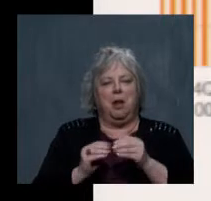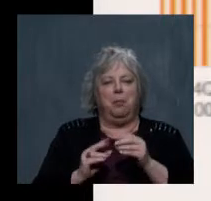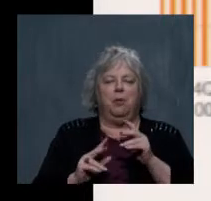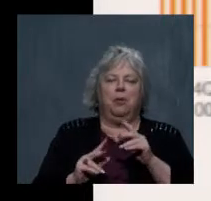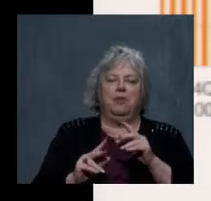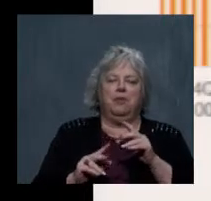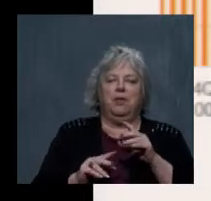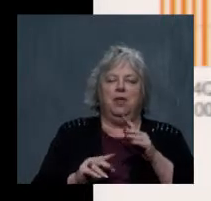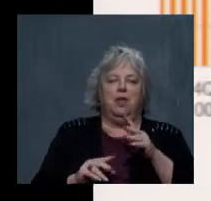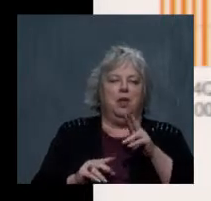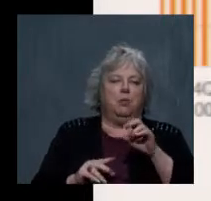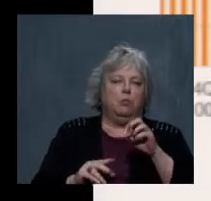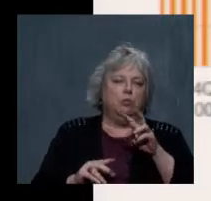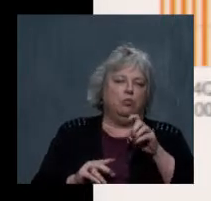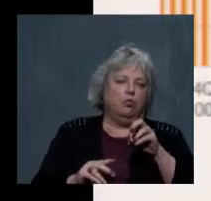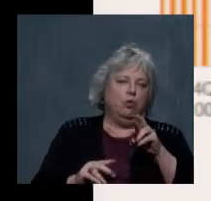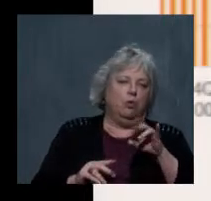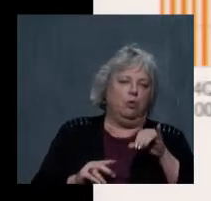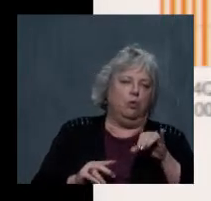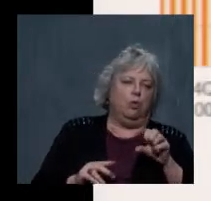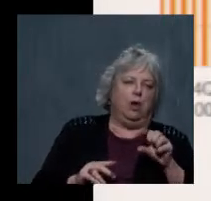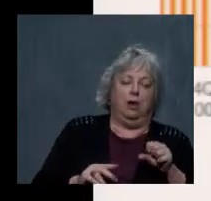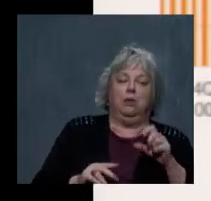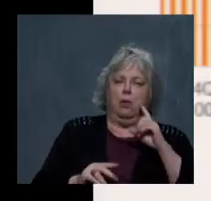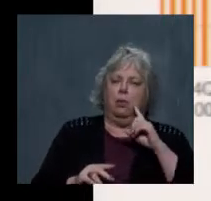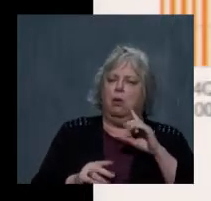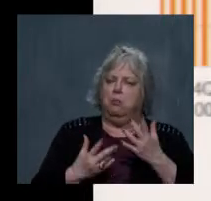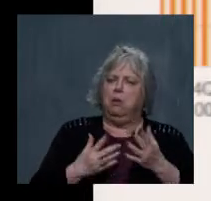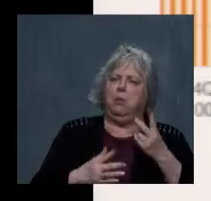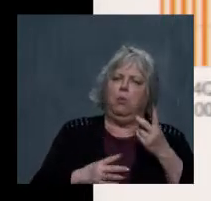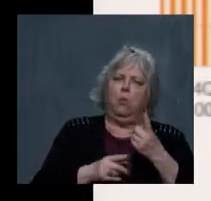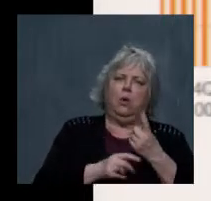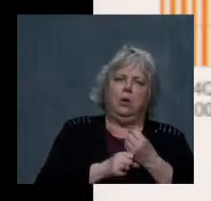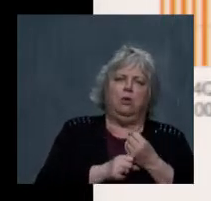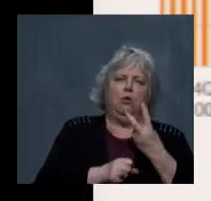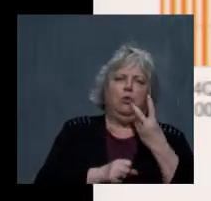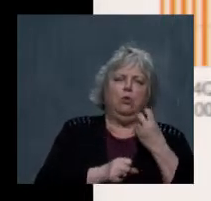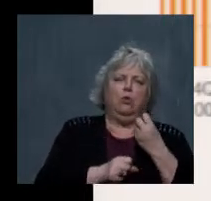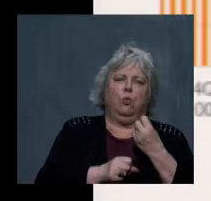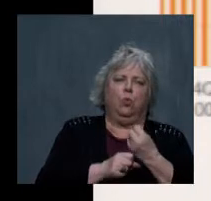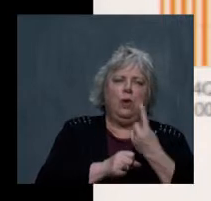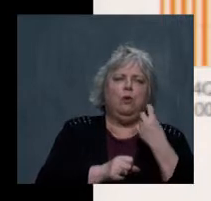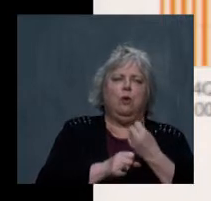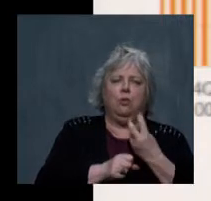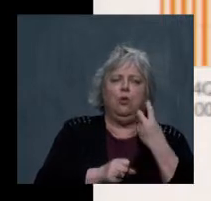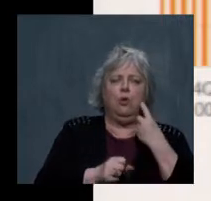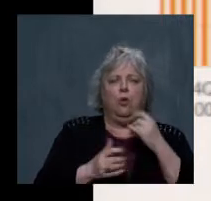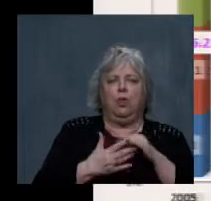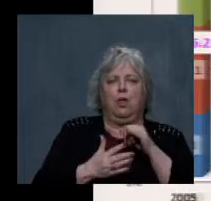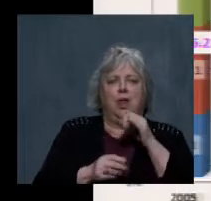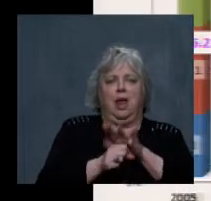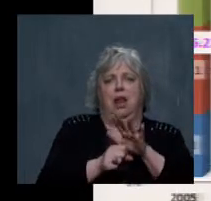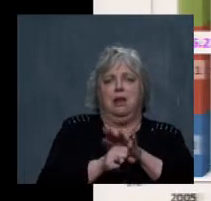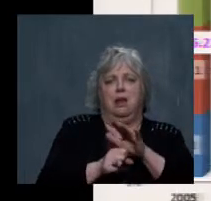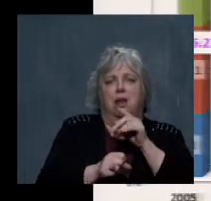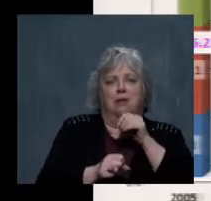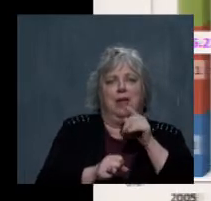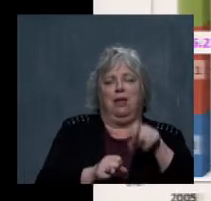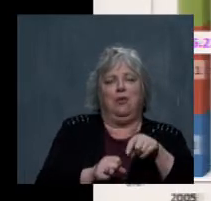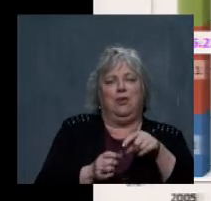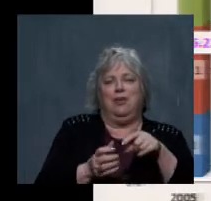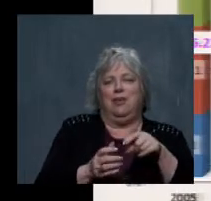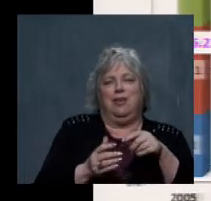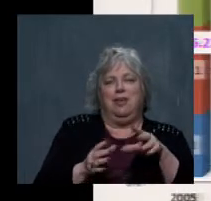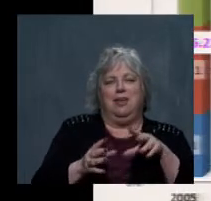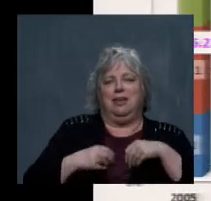And I thought apartment capacity had reached its peak a year or two ago, but there's still demand. Next slide.